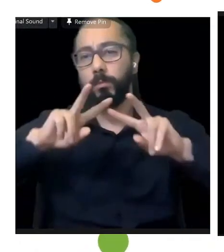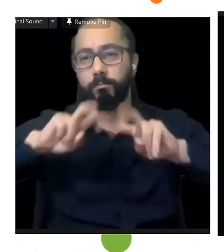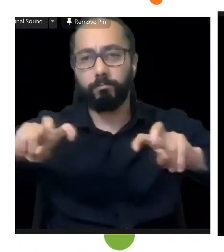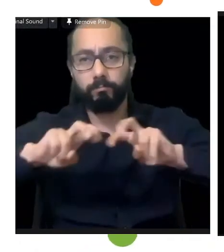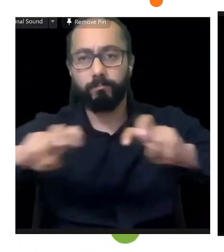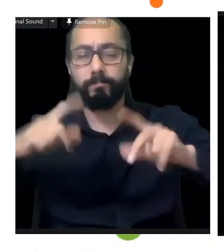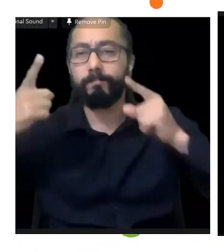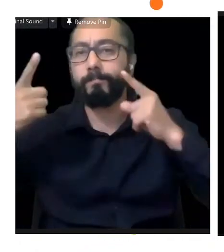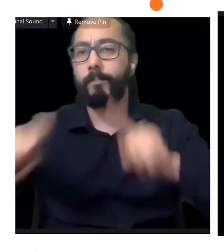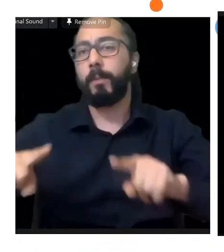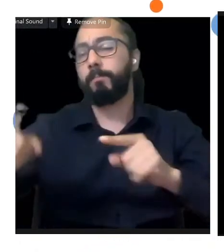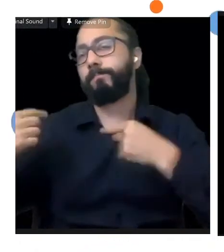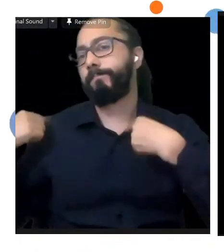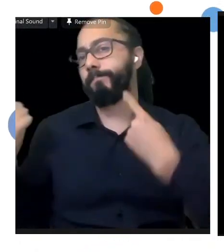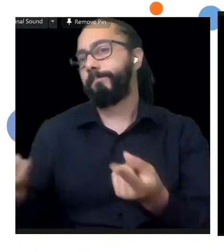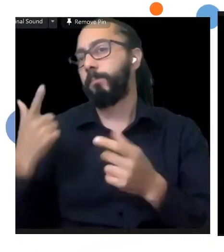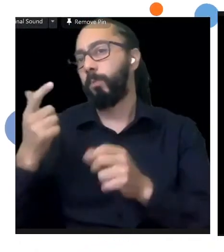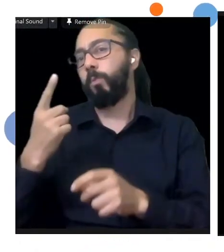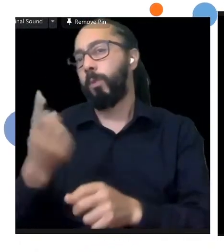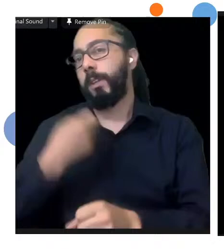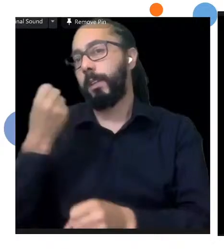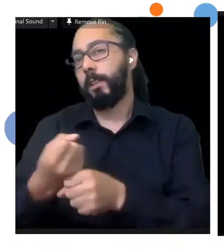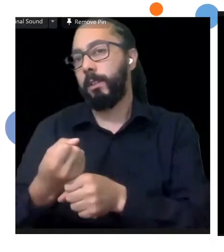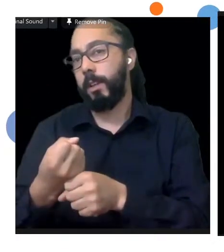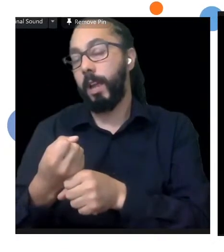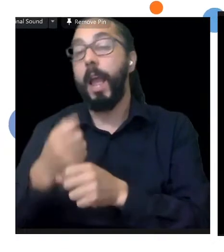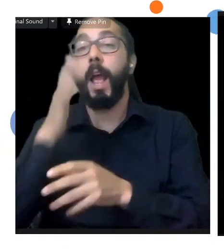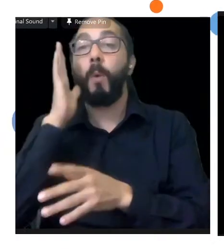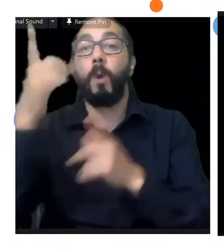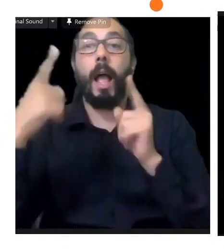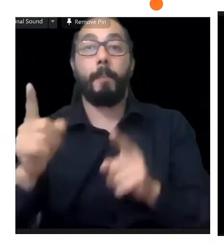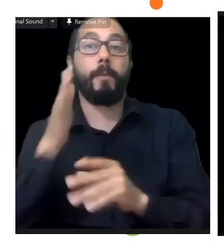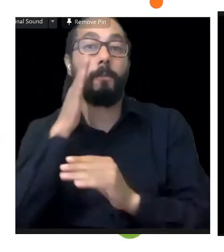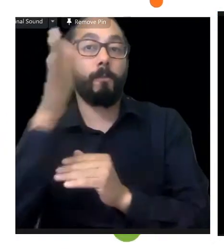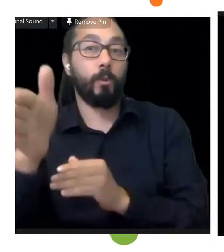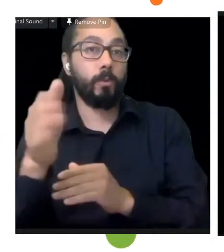past year and what will happen in the coming